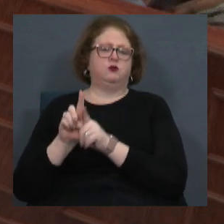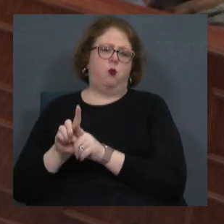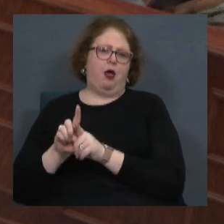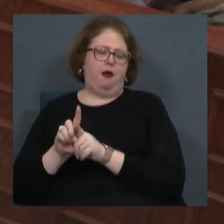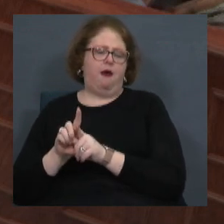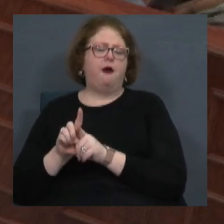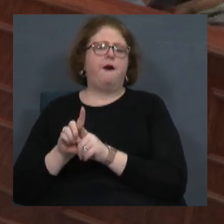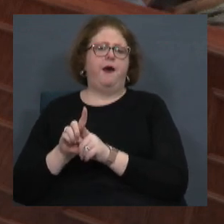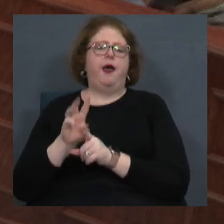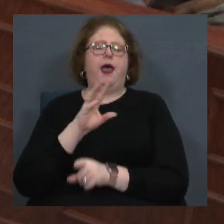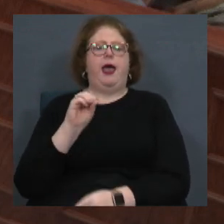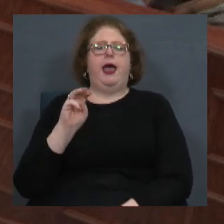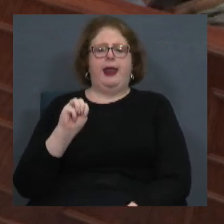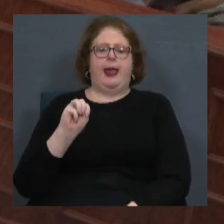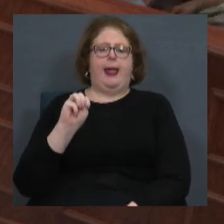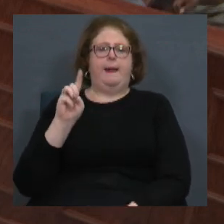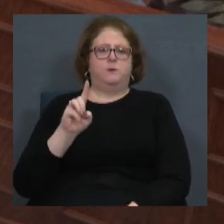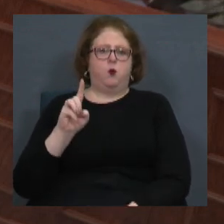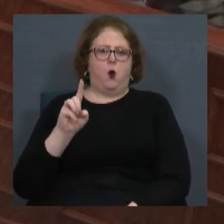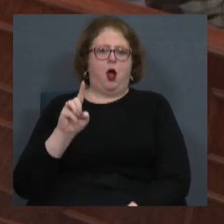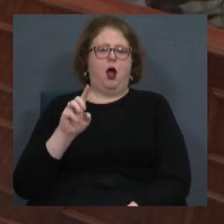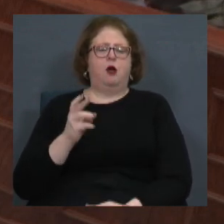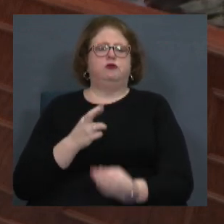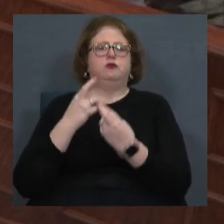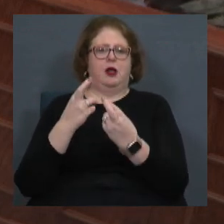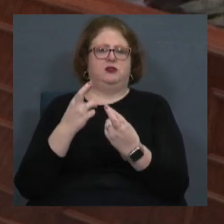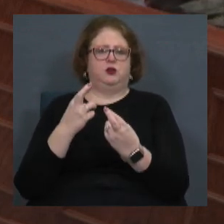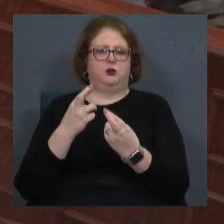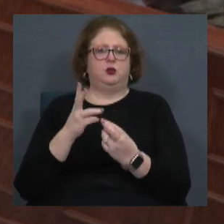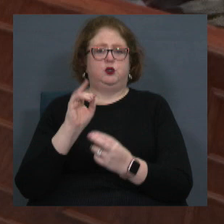well as M1 resolution. Do I have a motion?